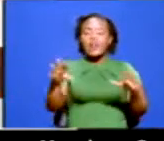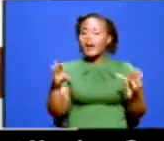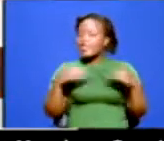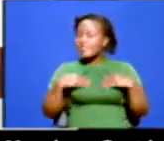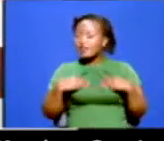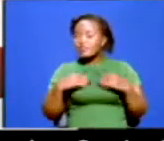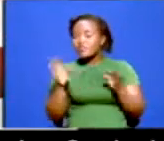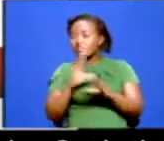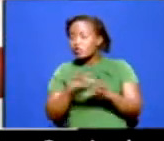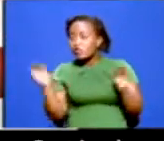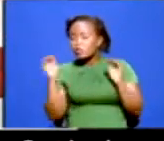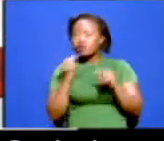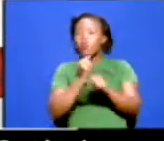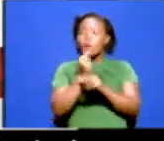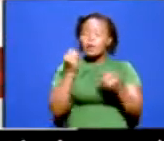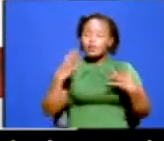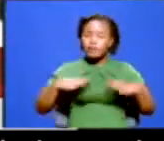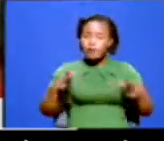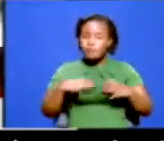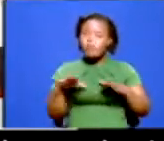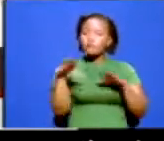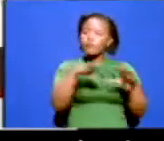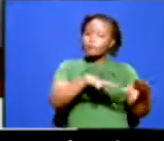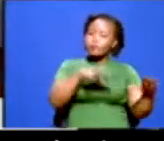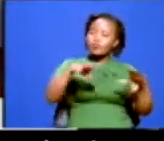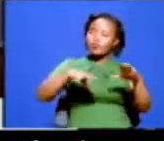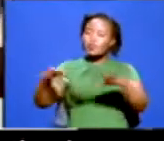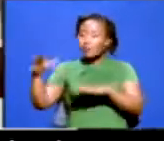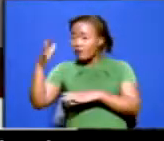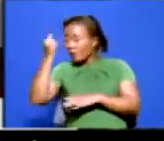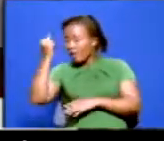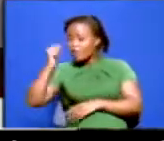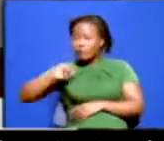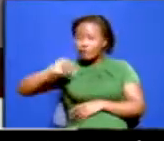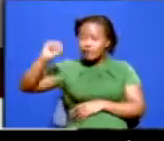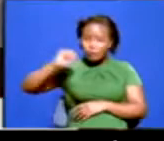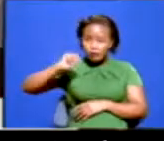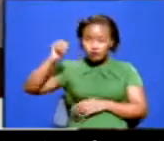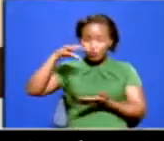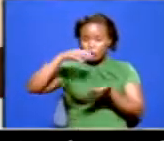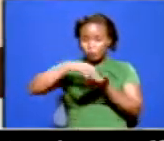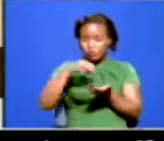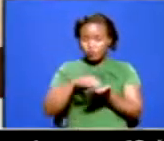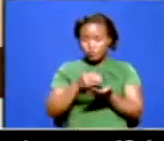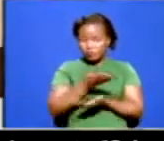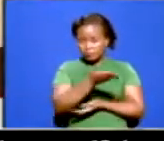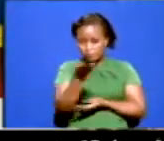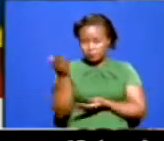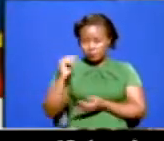wananchi because of these political positions. Nancy Okware, Prime Edition.